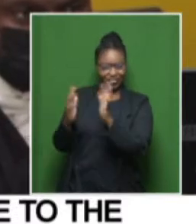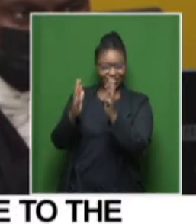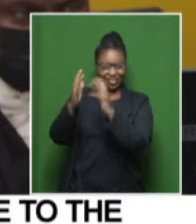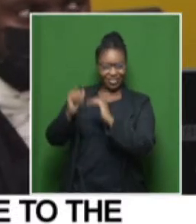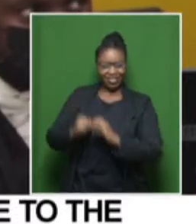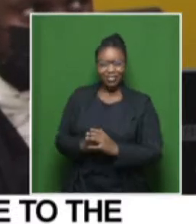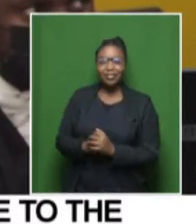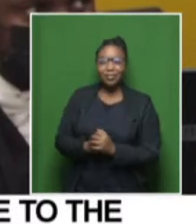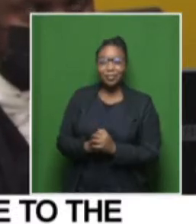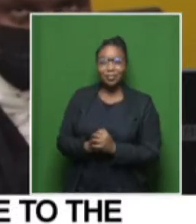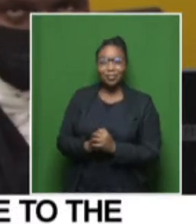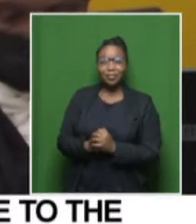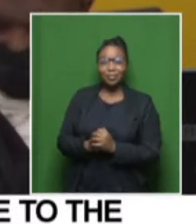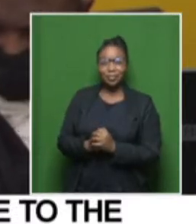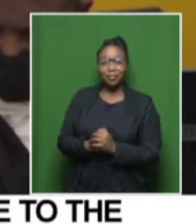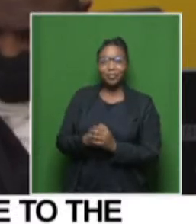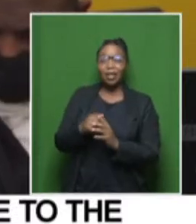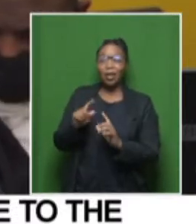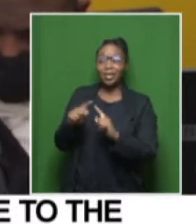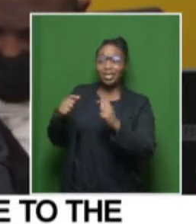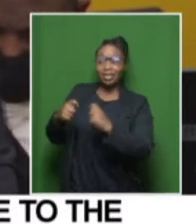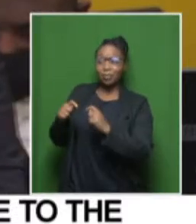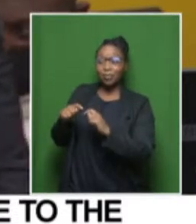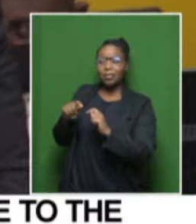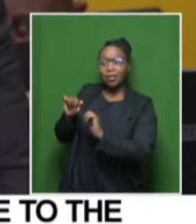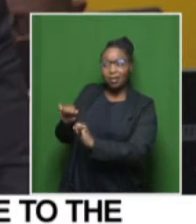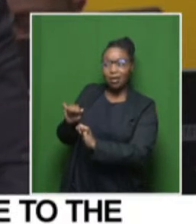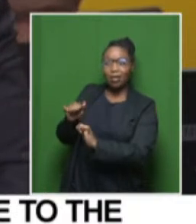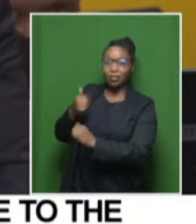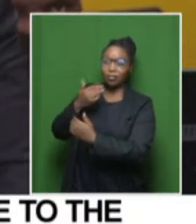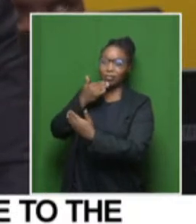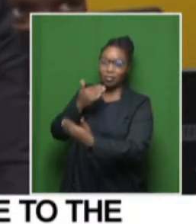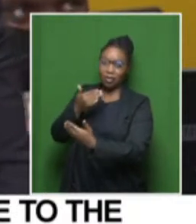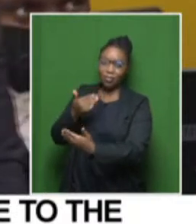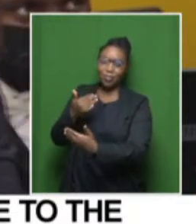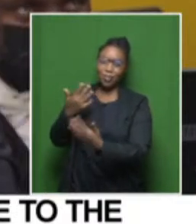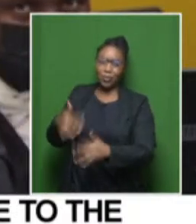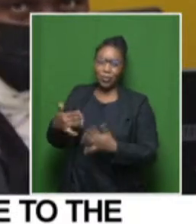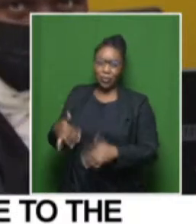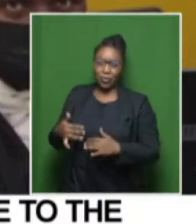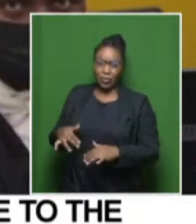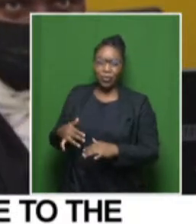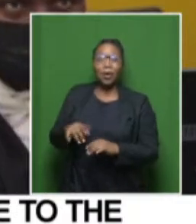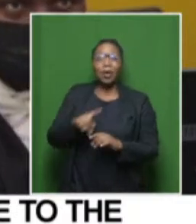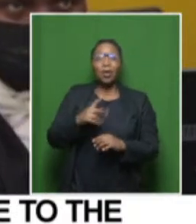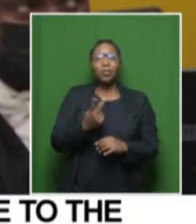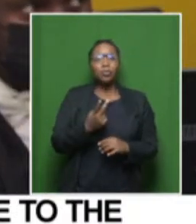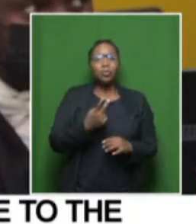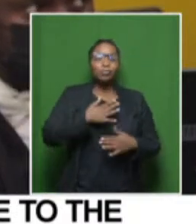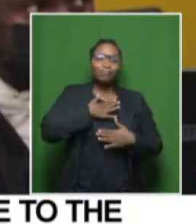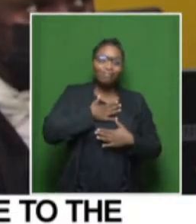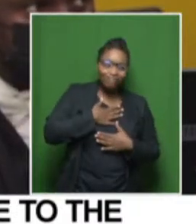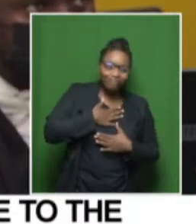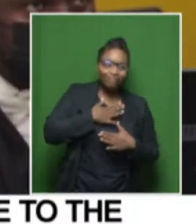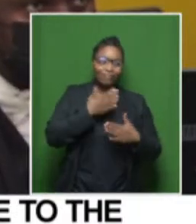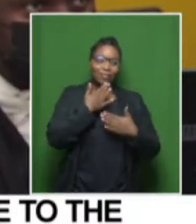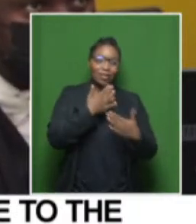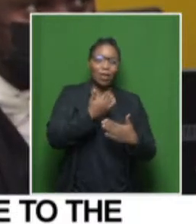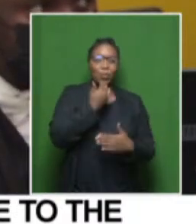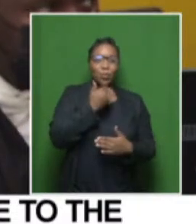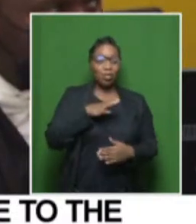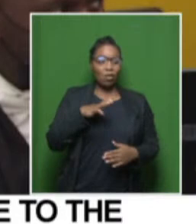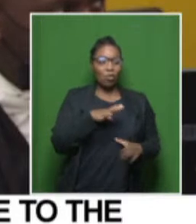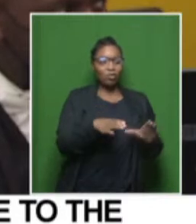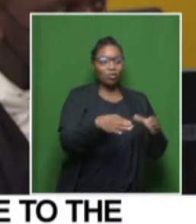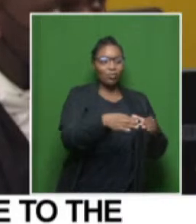Their task, which is team, and I express my thanks to them. My sincere gratitude also goes to the Commissioner